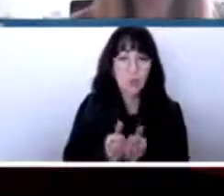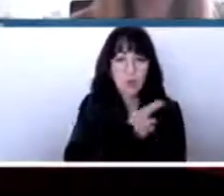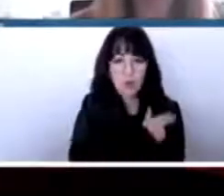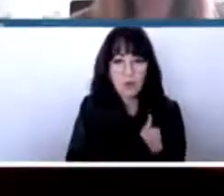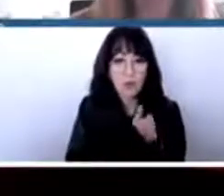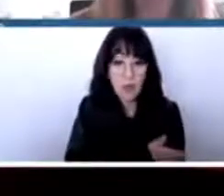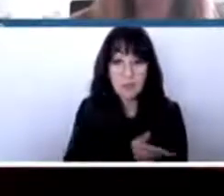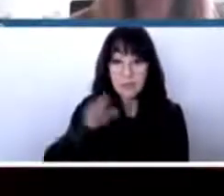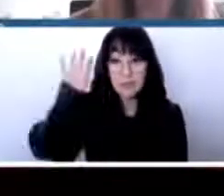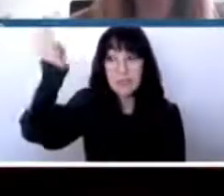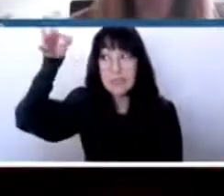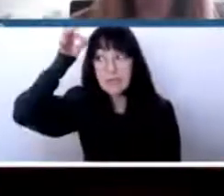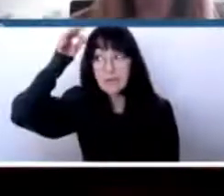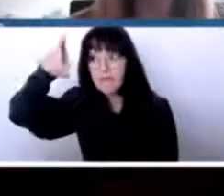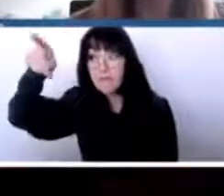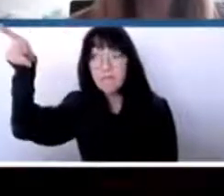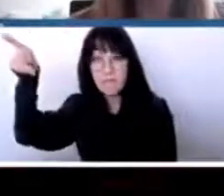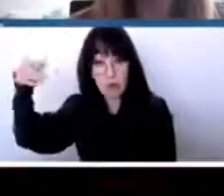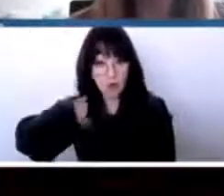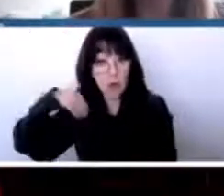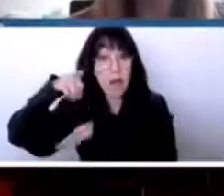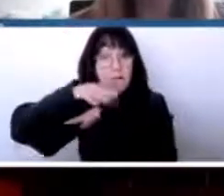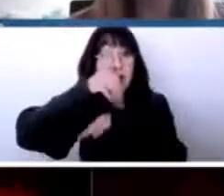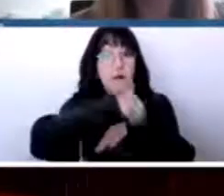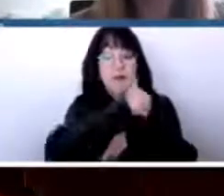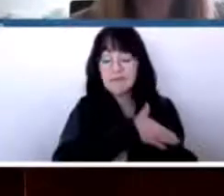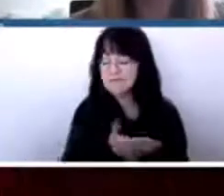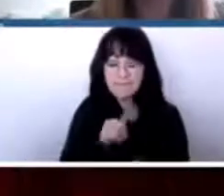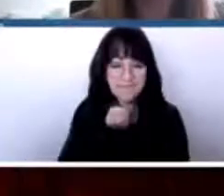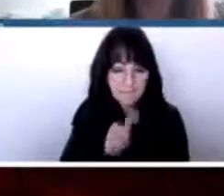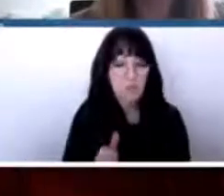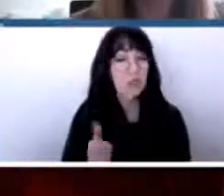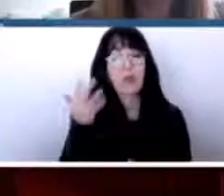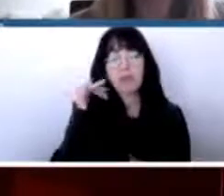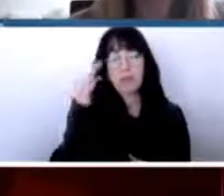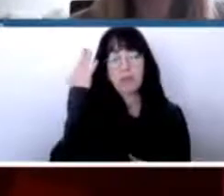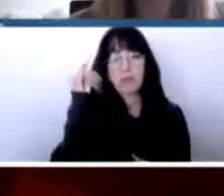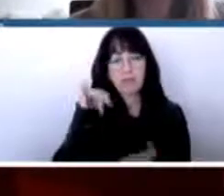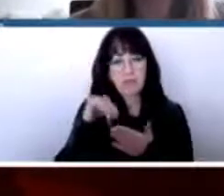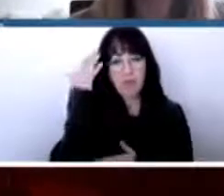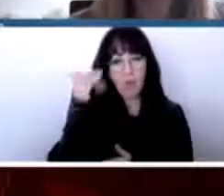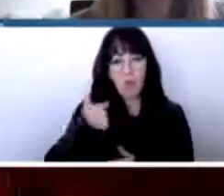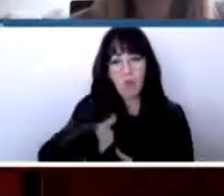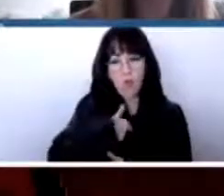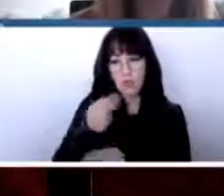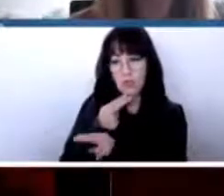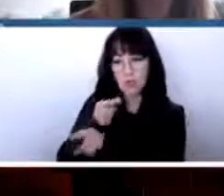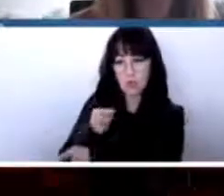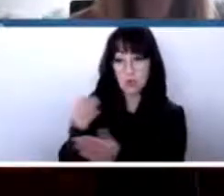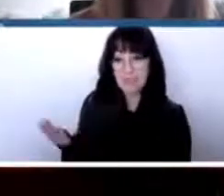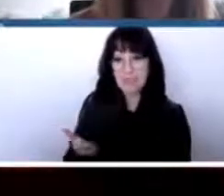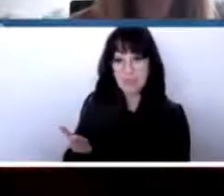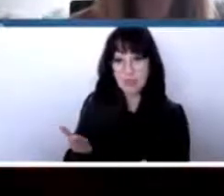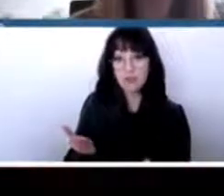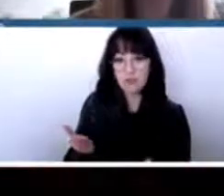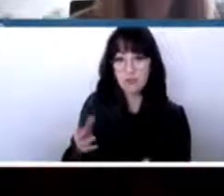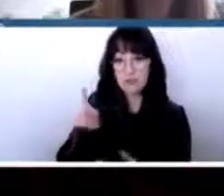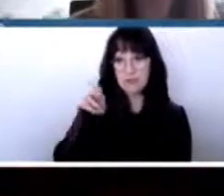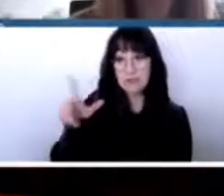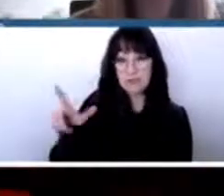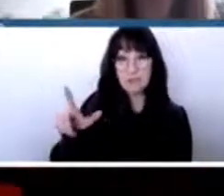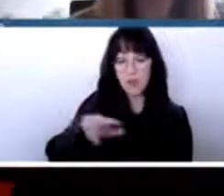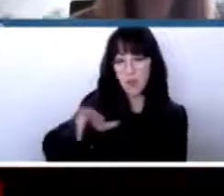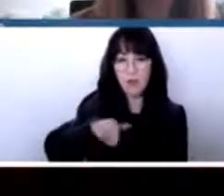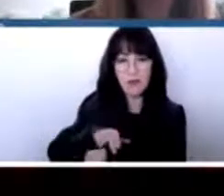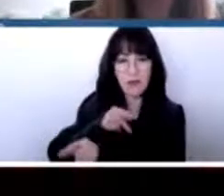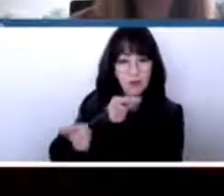to come in and save the day. So that's why we're looking at what can we do with the National Guard here in Delaware, between training and thinking outside the box and assigning them to